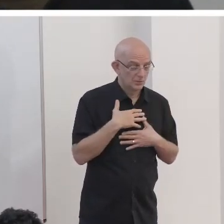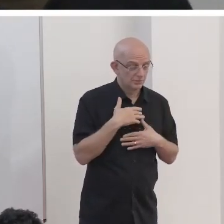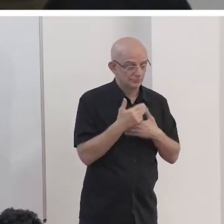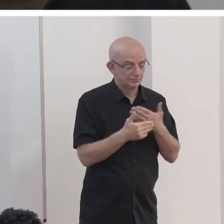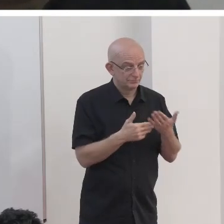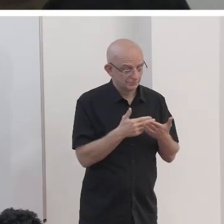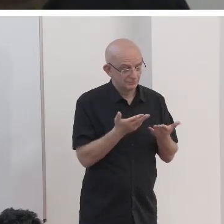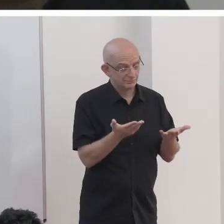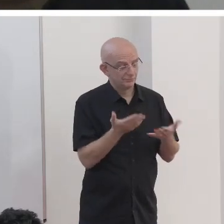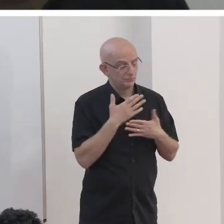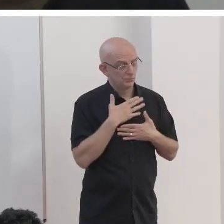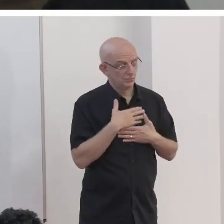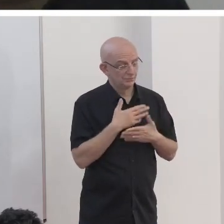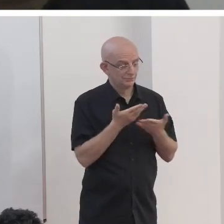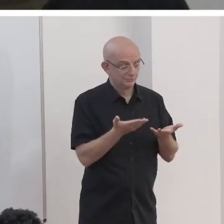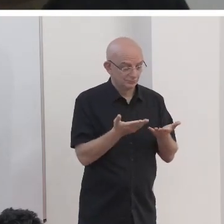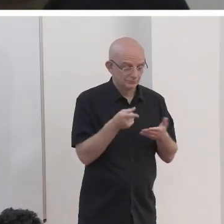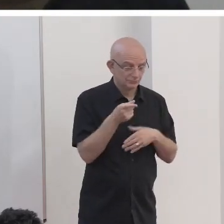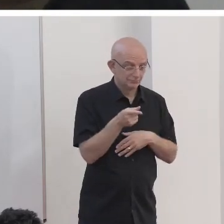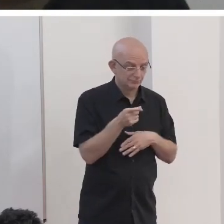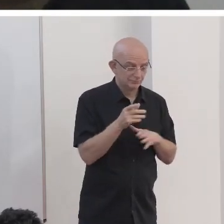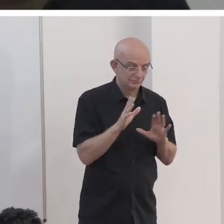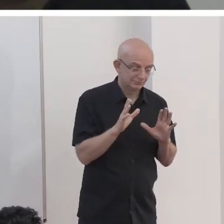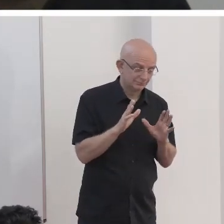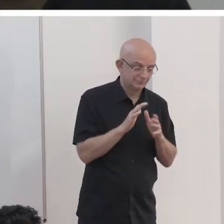Just feel it. It has come very closer to you.